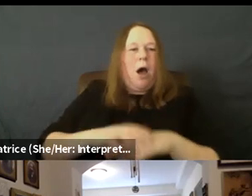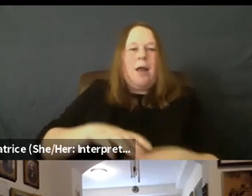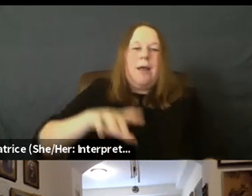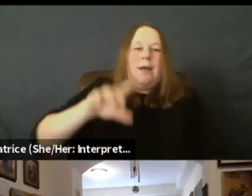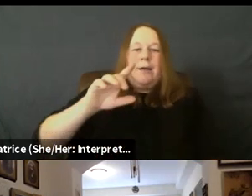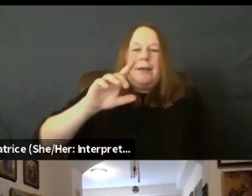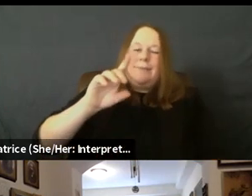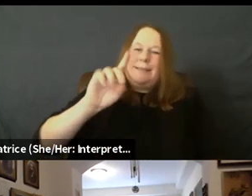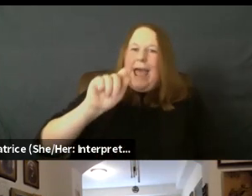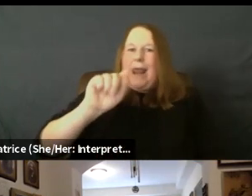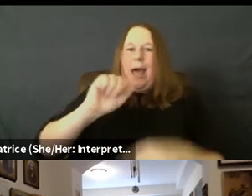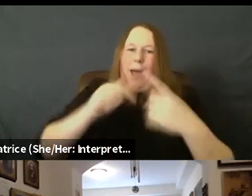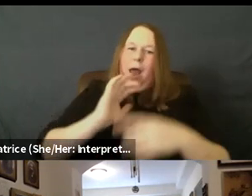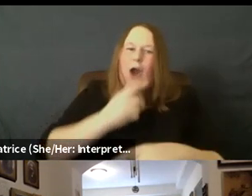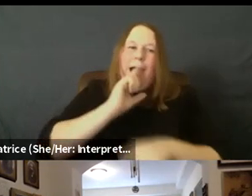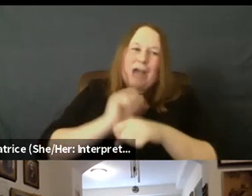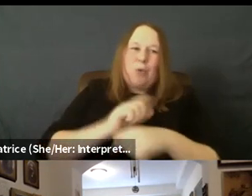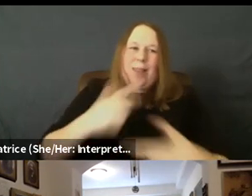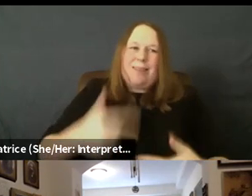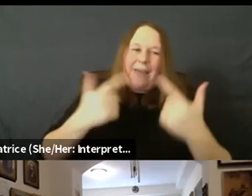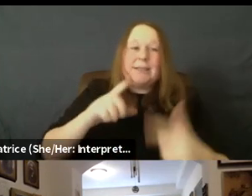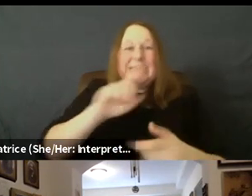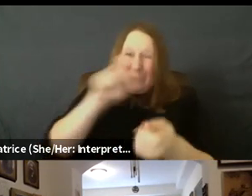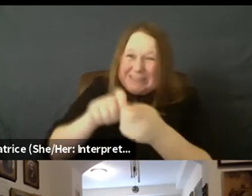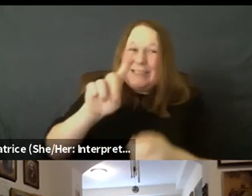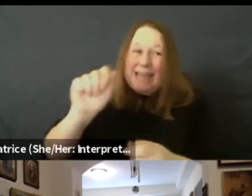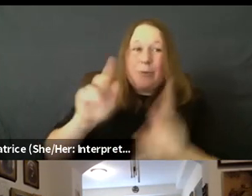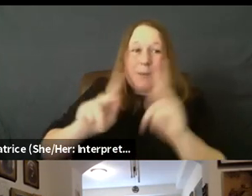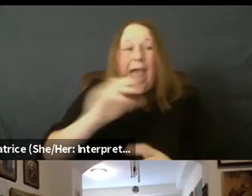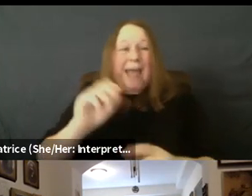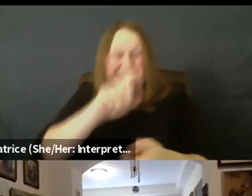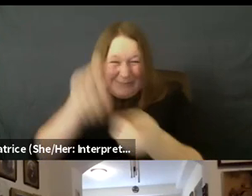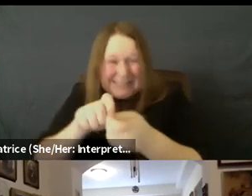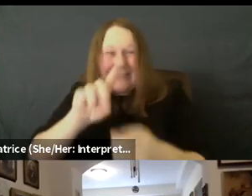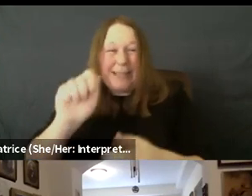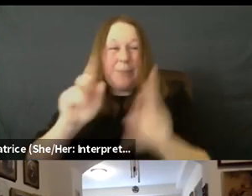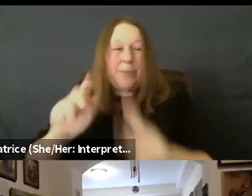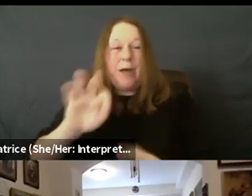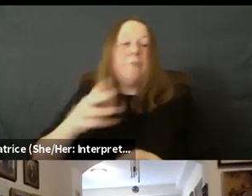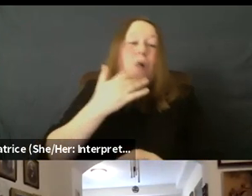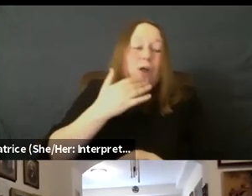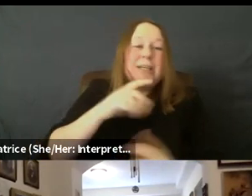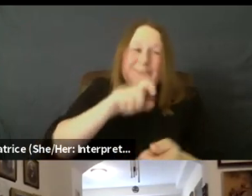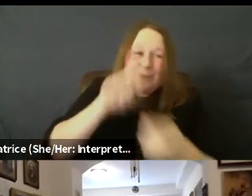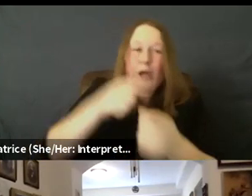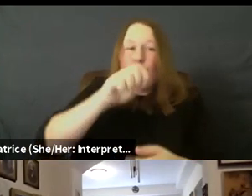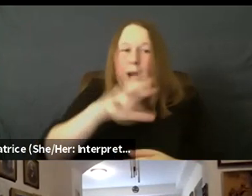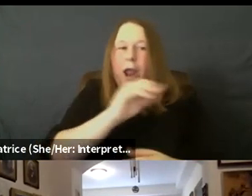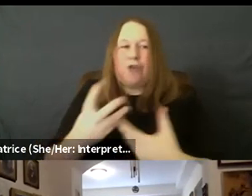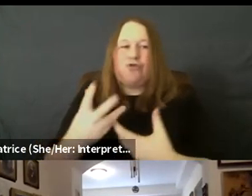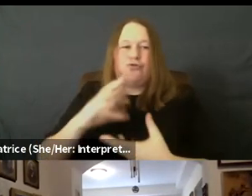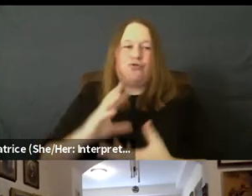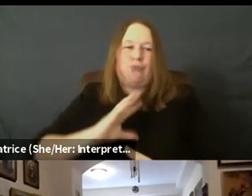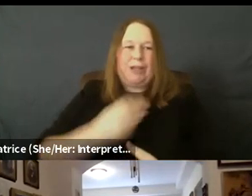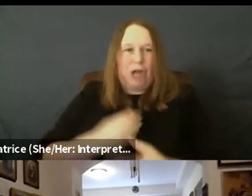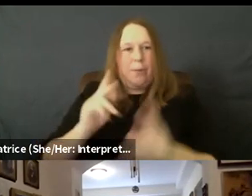actual lives, that disabled people, especially disabled people of color, especially queer and trans disabled people, other disabled people